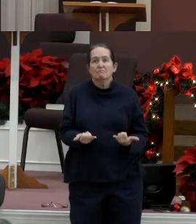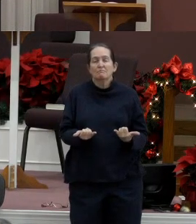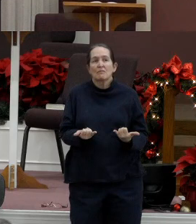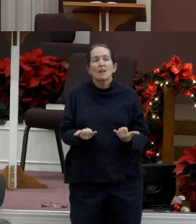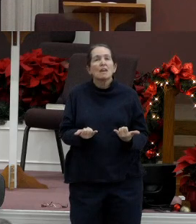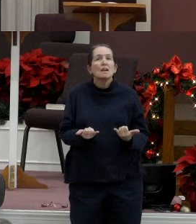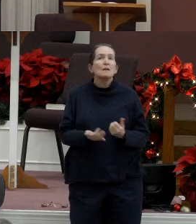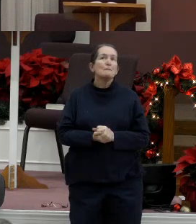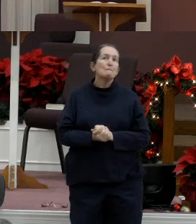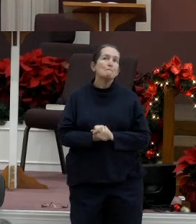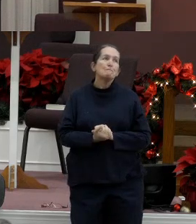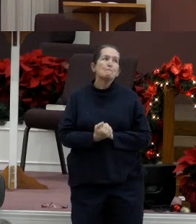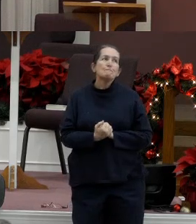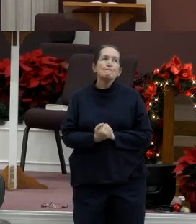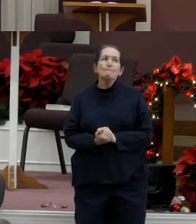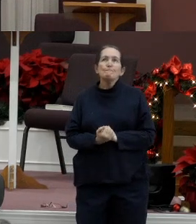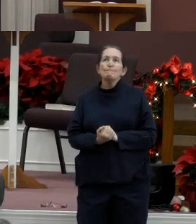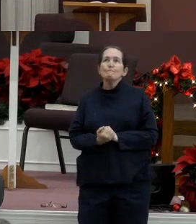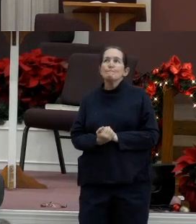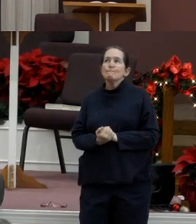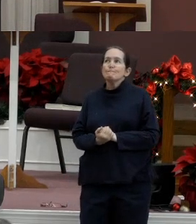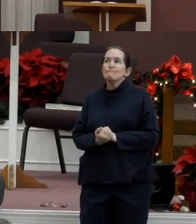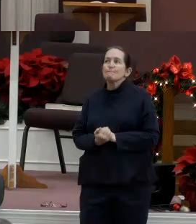You know,